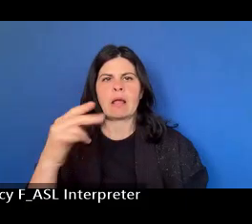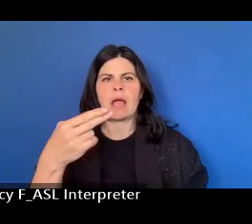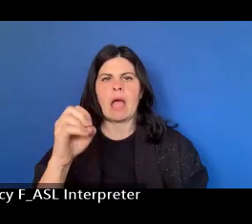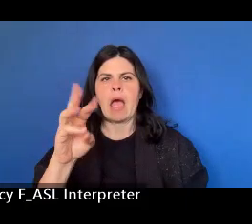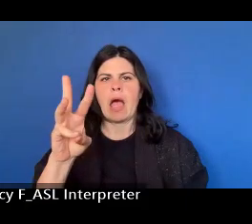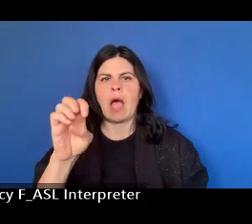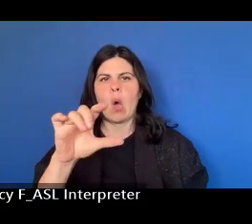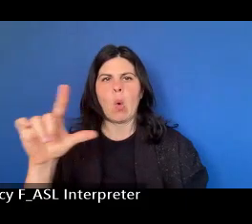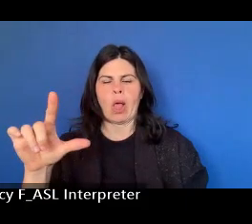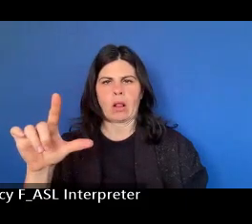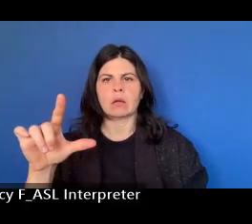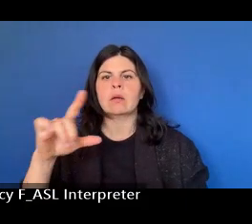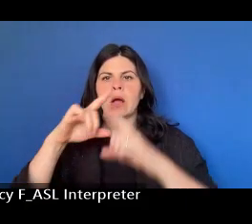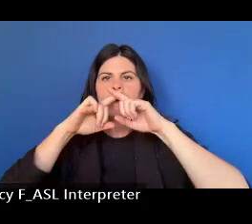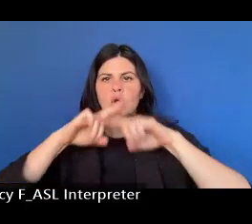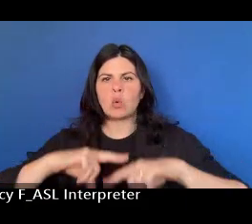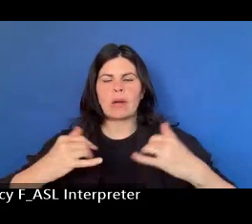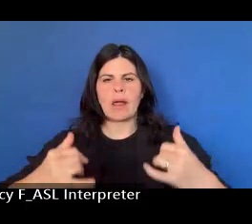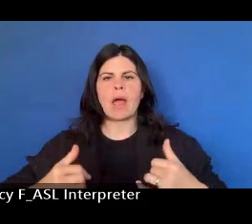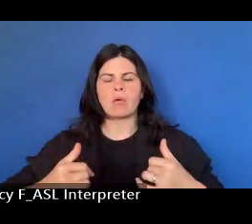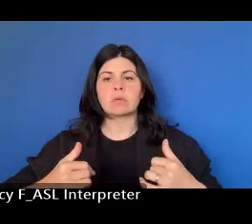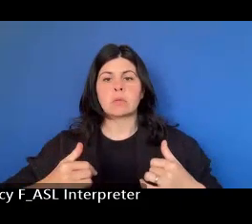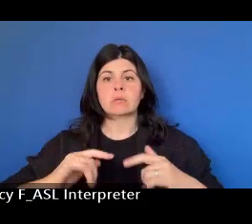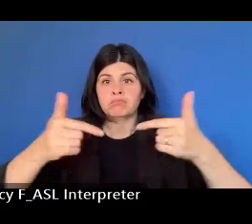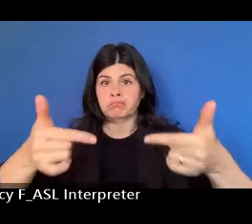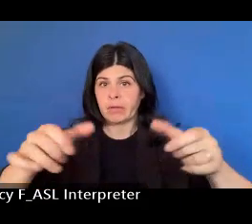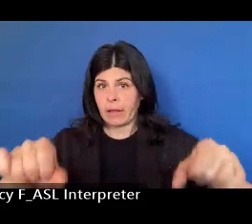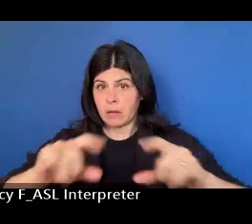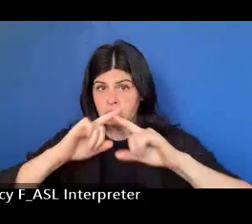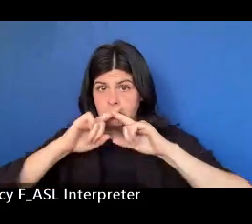you should be able to unmute yourself.